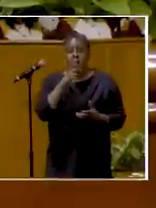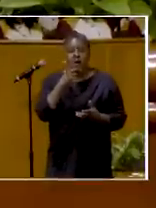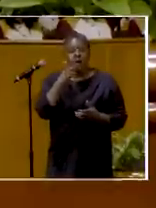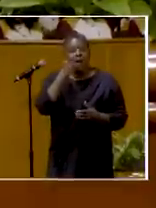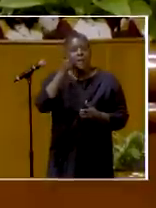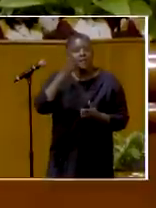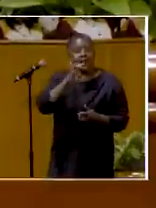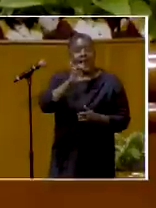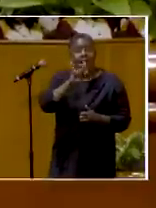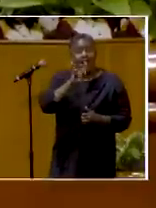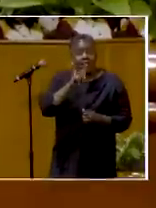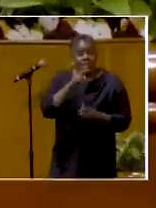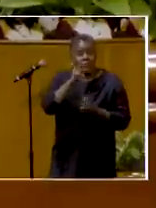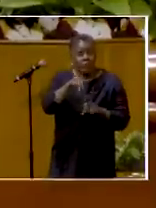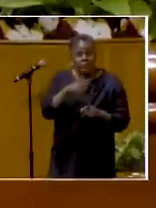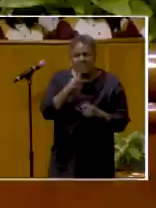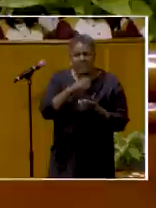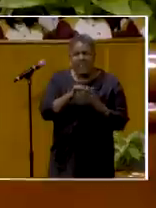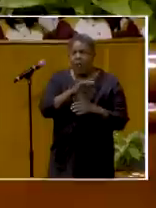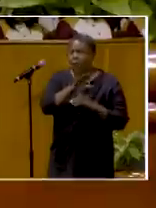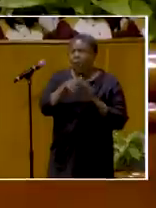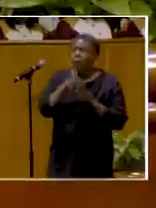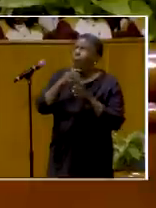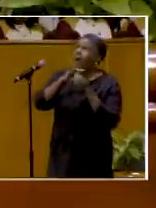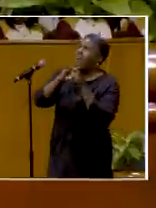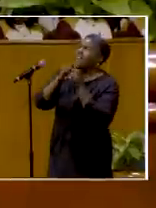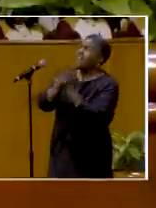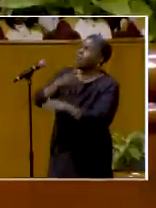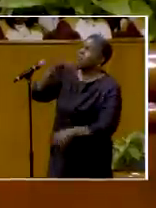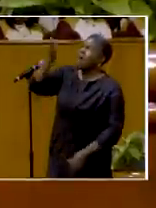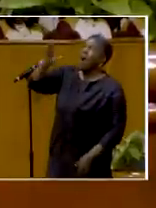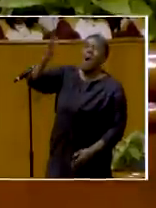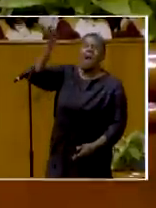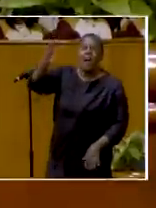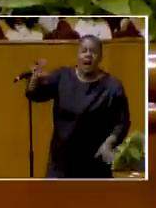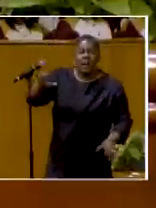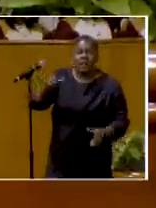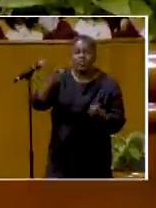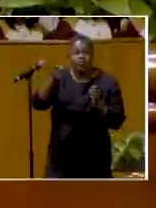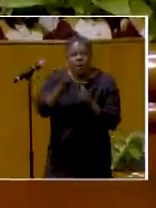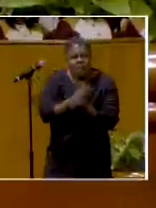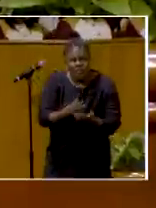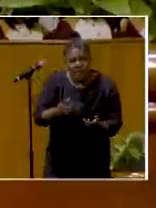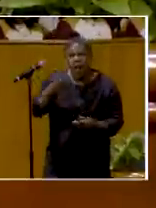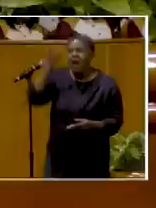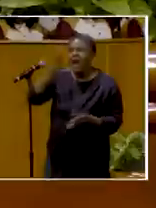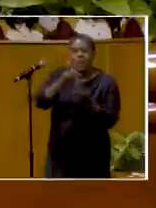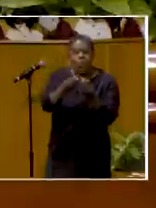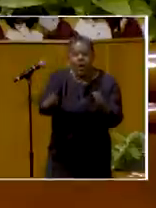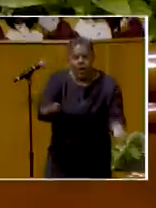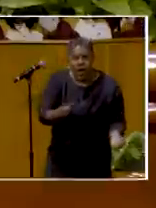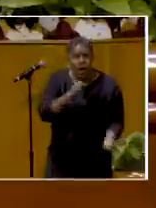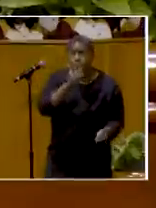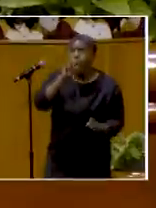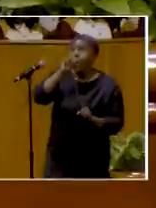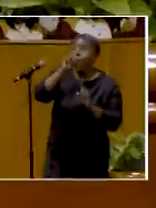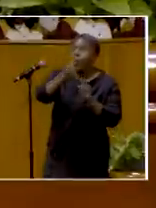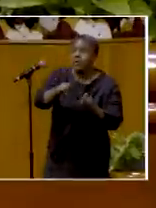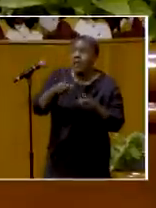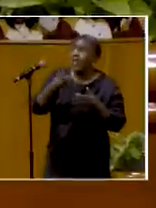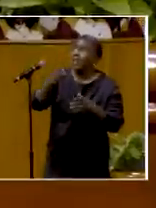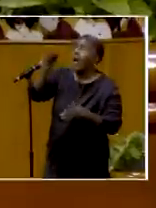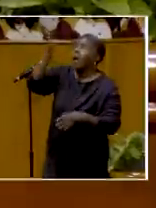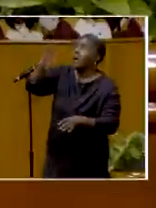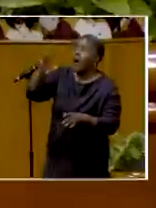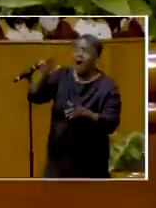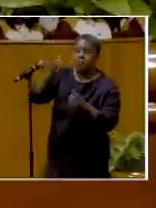Because the Calvinist says it's all God. God is doing it. God is in control. God is working it out. Don't question it. Let God